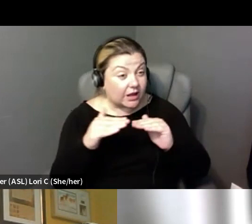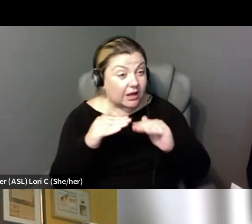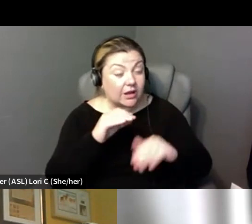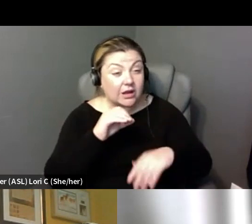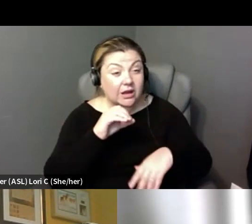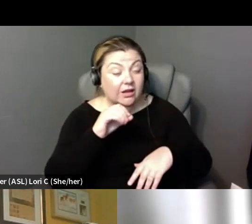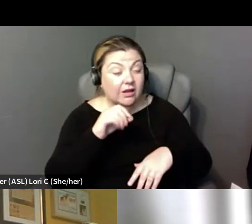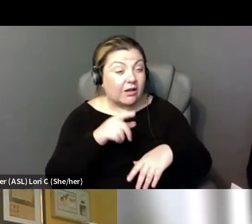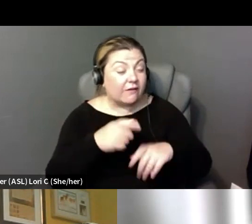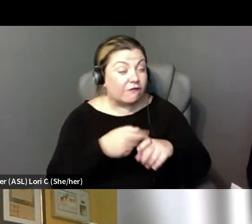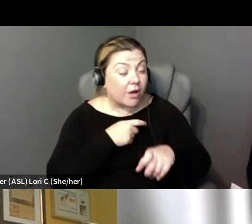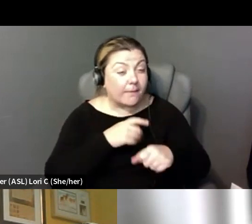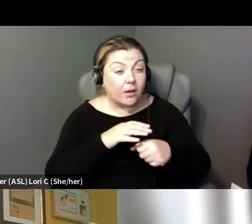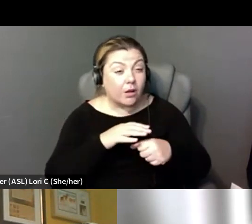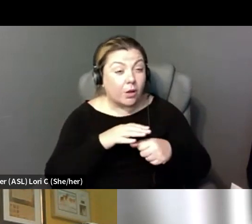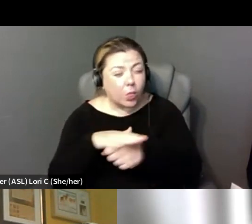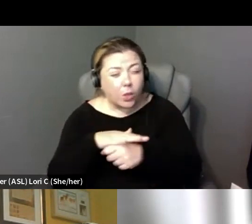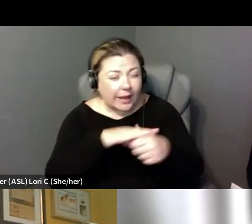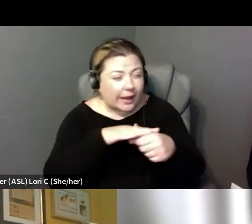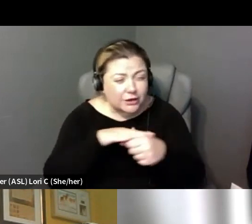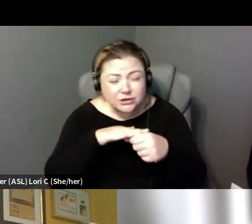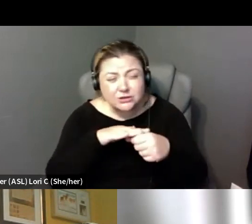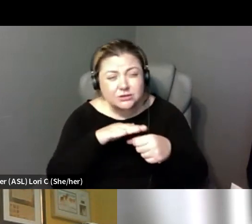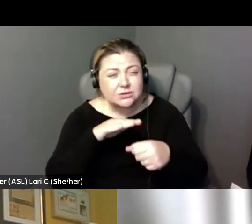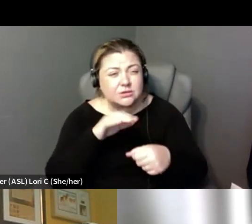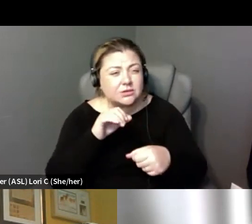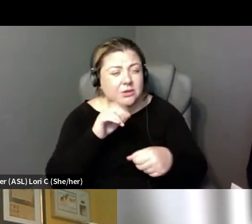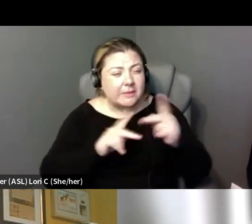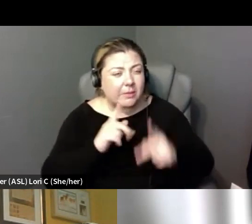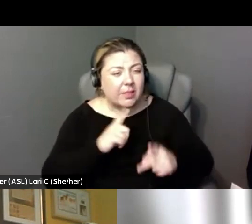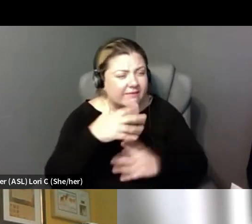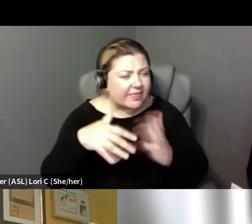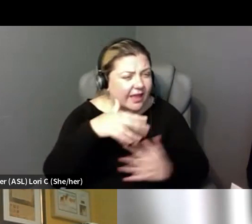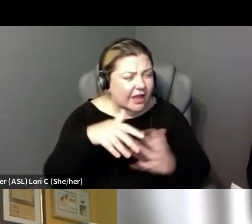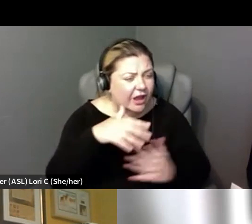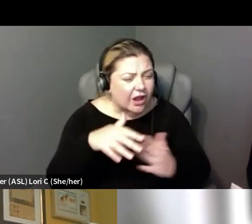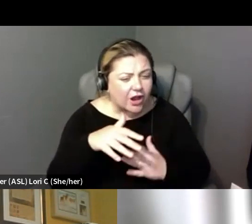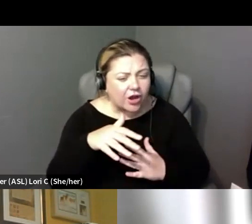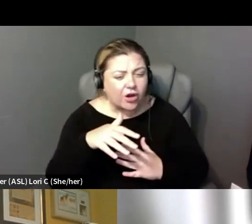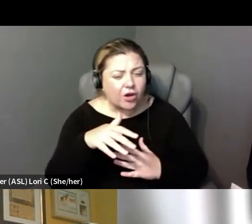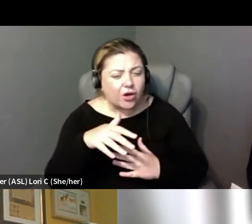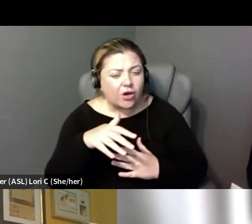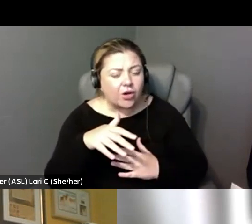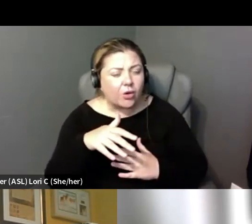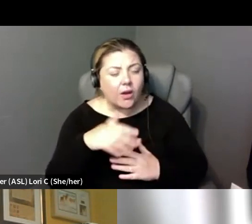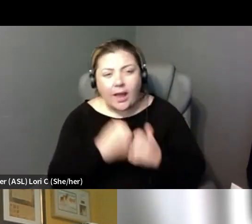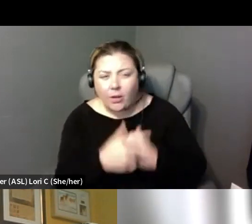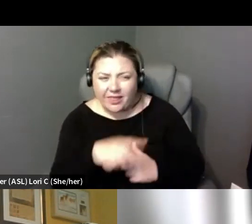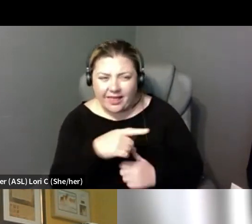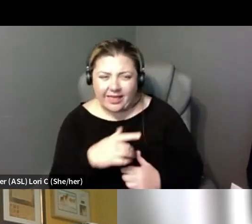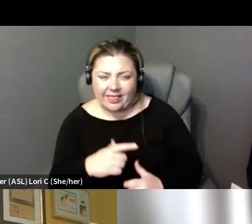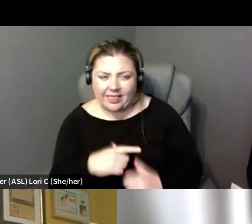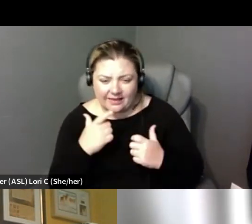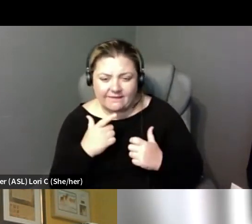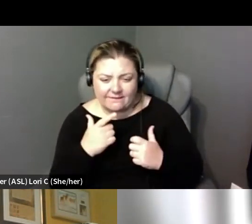or conditions in which the people are living in those conditions, which are confined and endemic in a way?